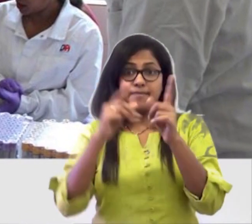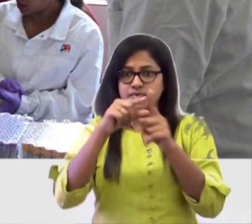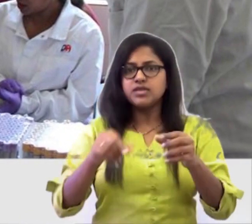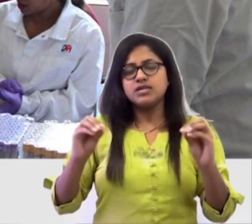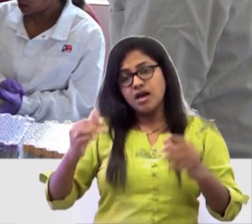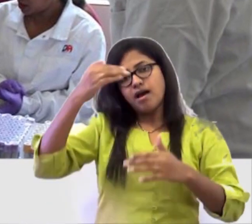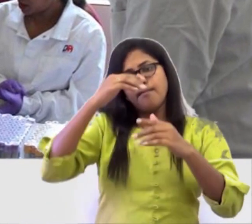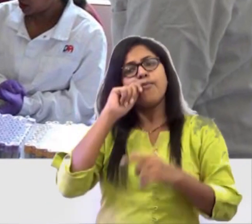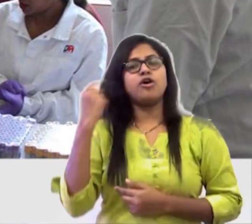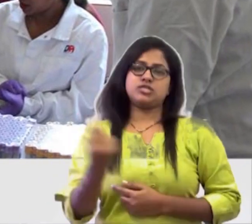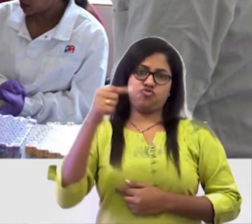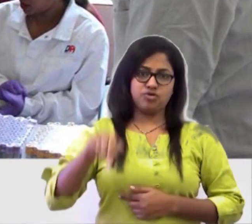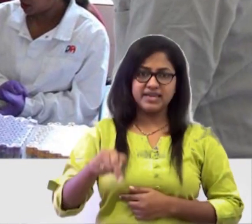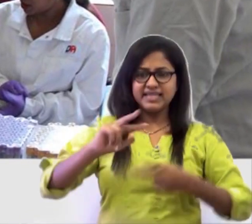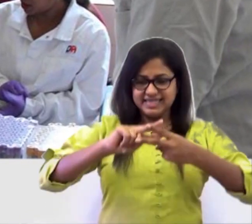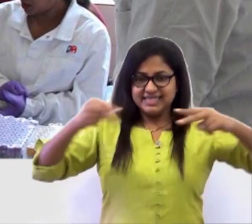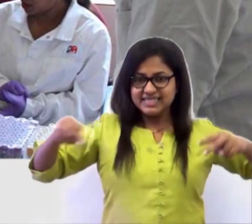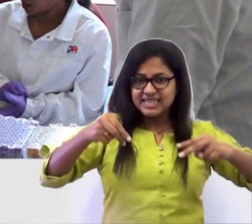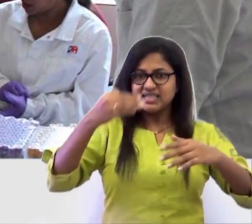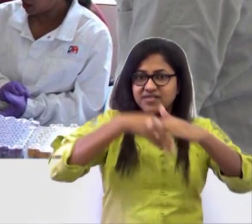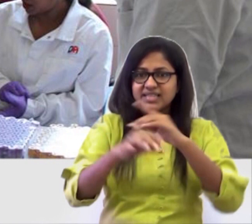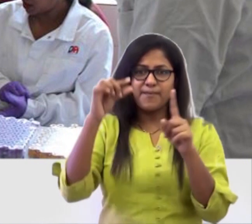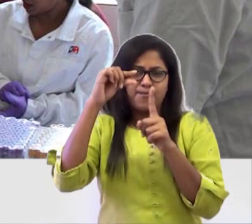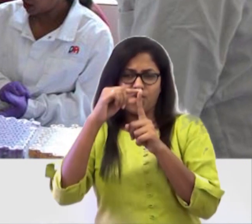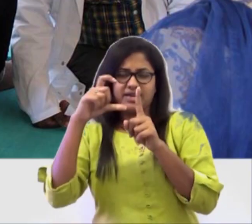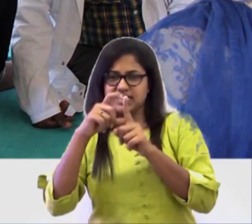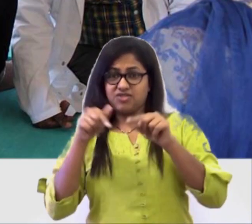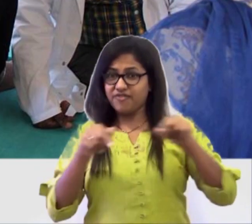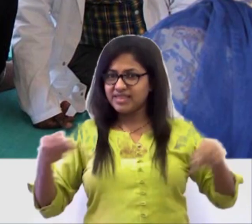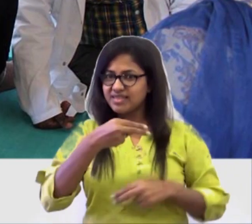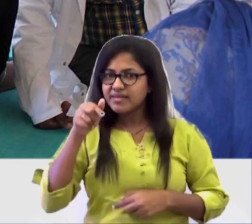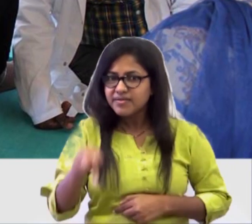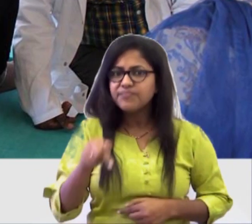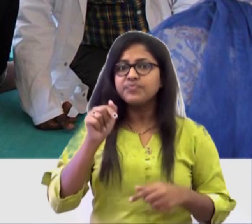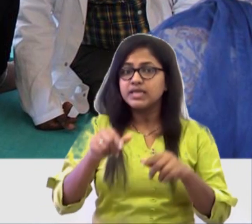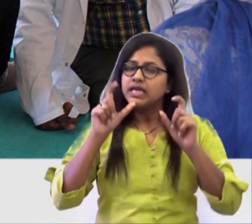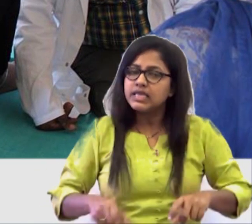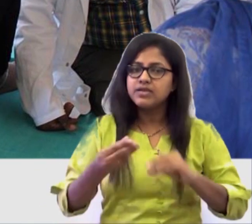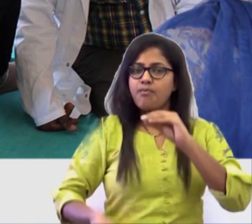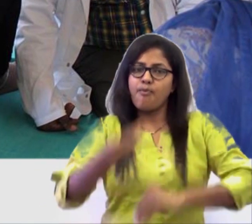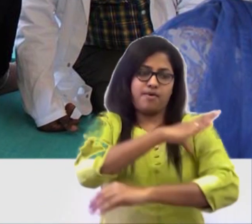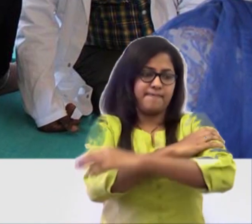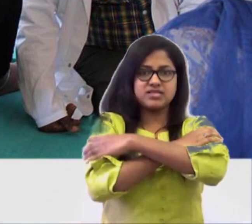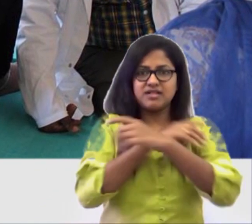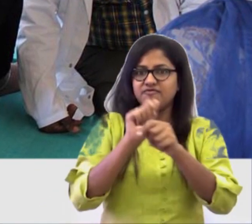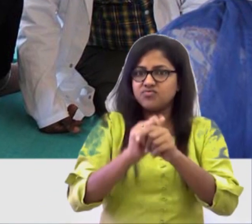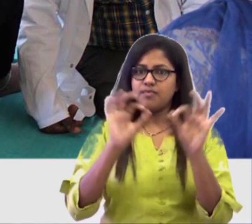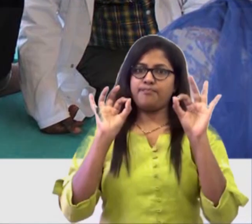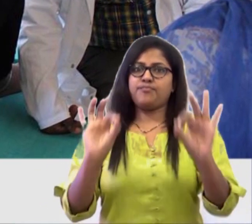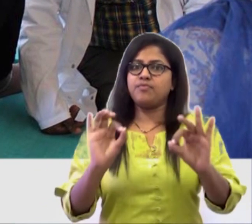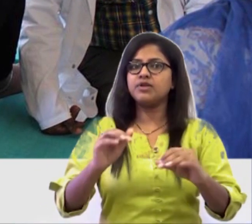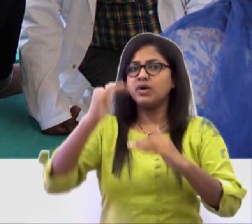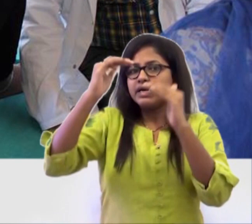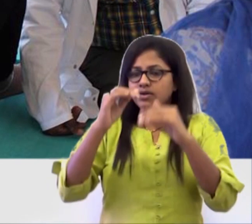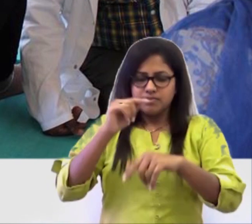occurs only in boys. It's a genetic condition where the protein dystrophin needed for muscles to function properly